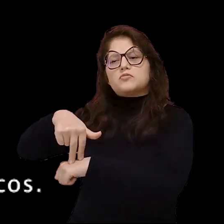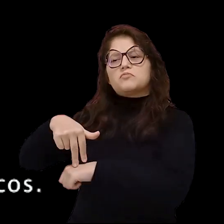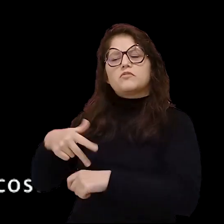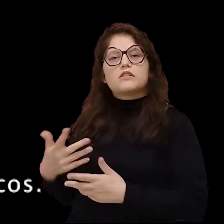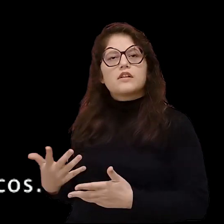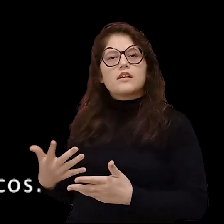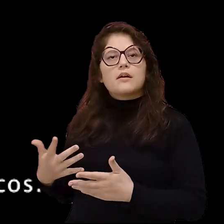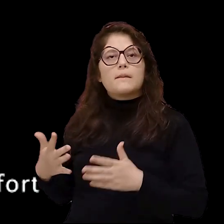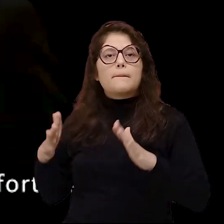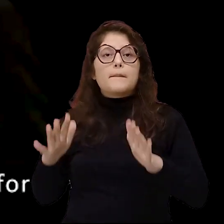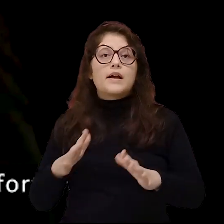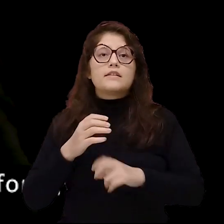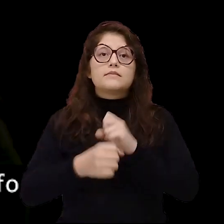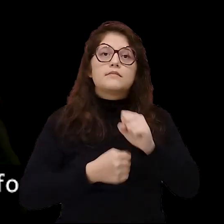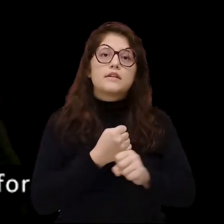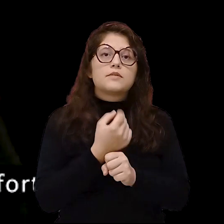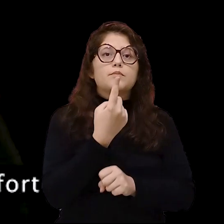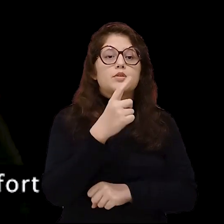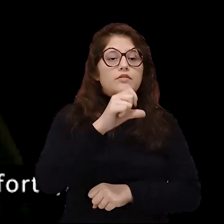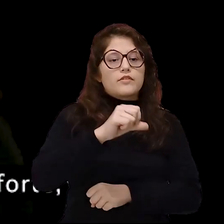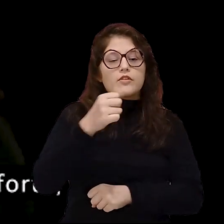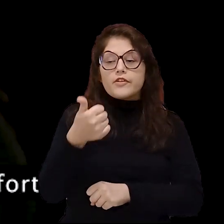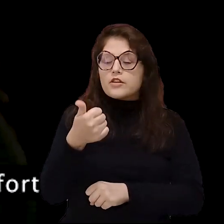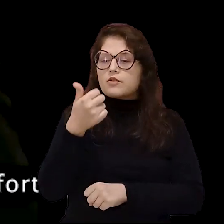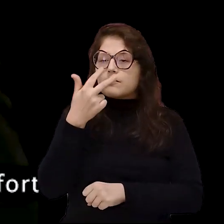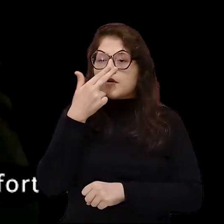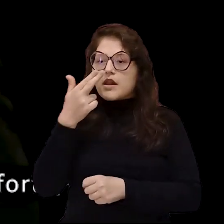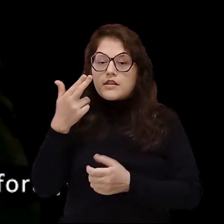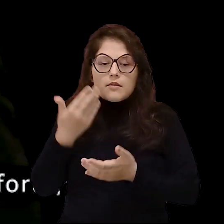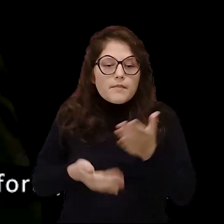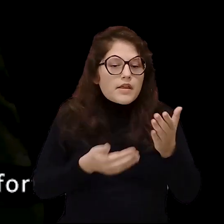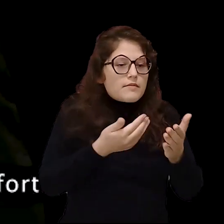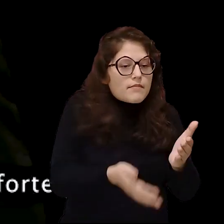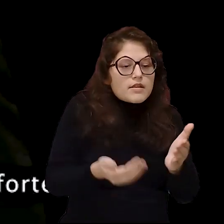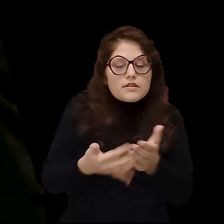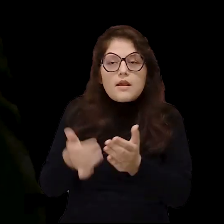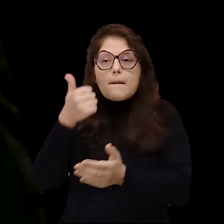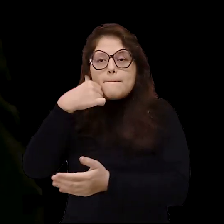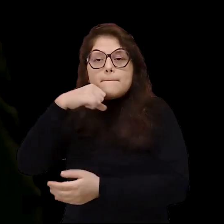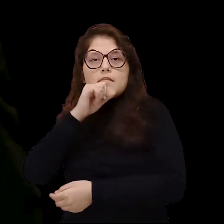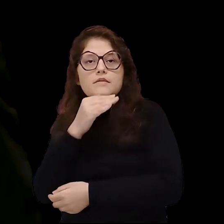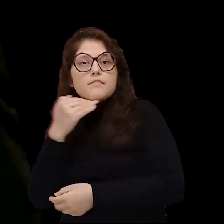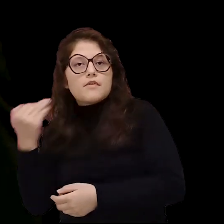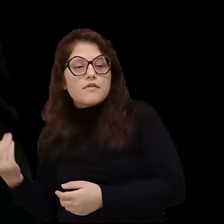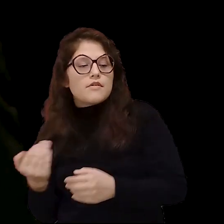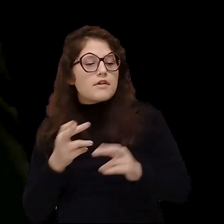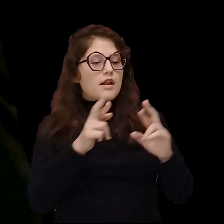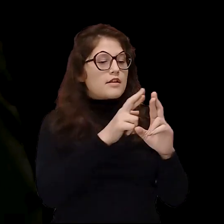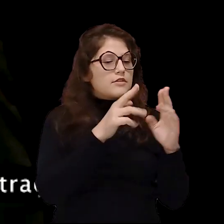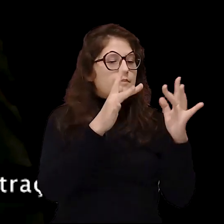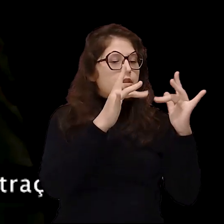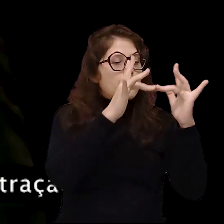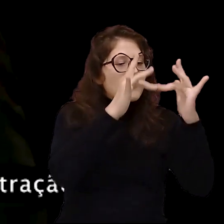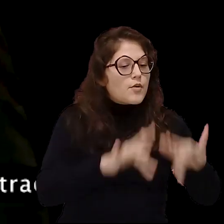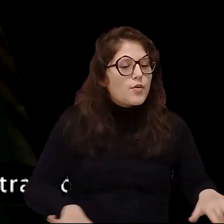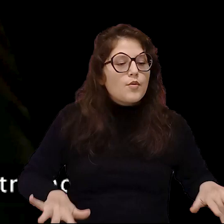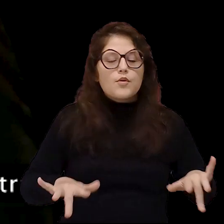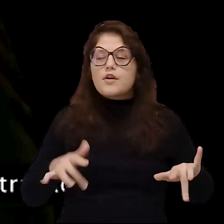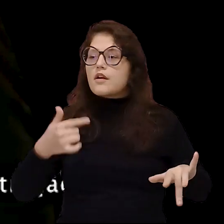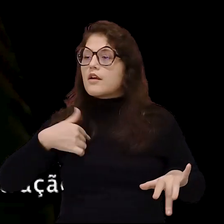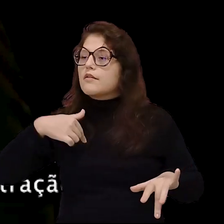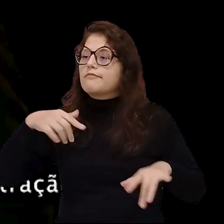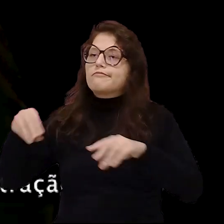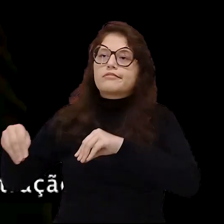states. As for me, I had always thought myself tough, one of the people who could survive if I'd been sent